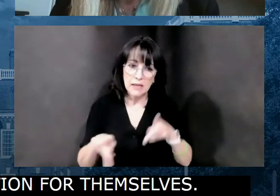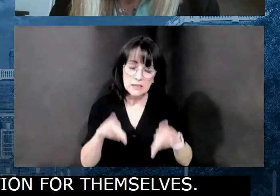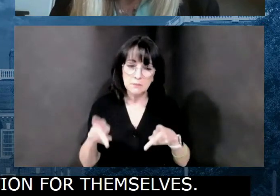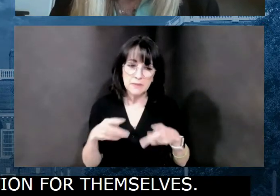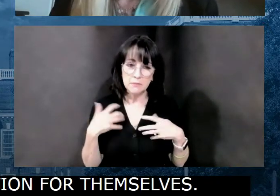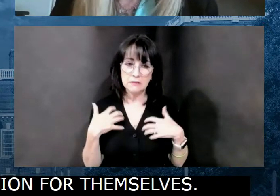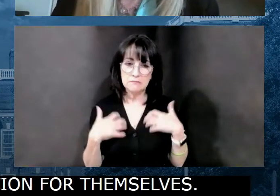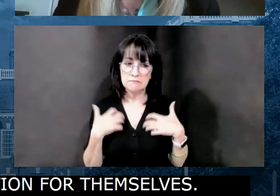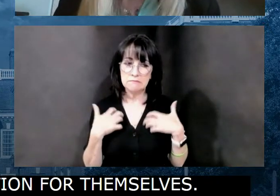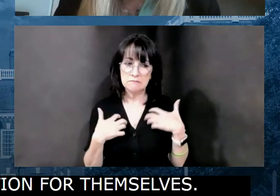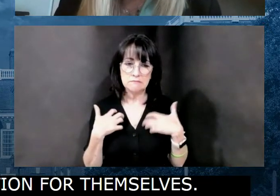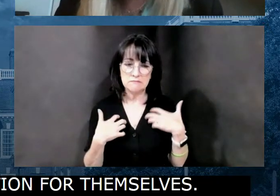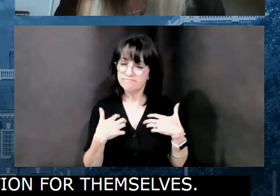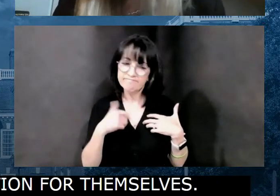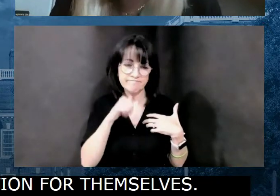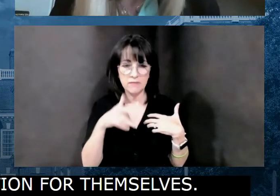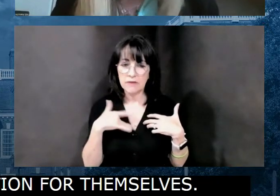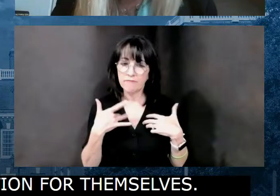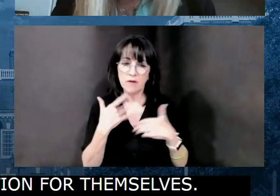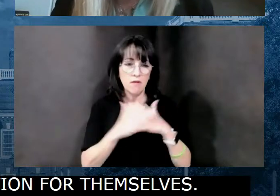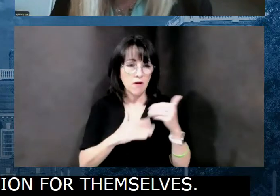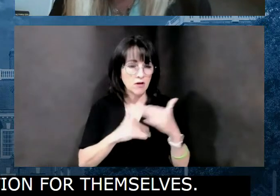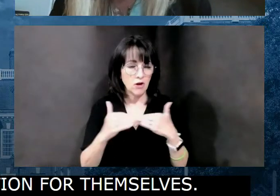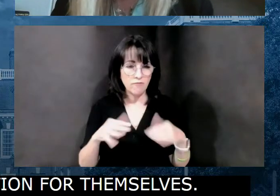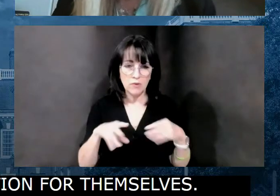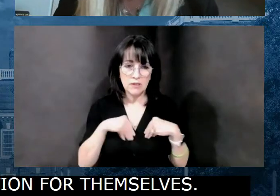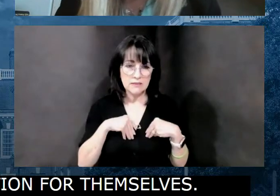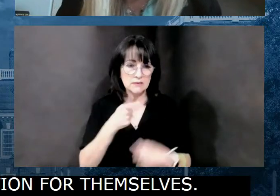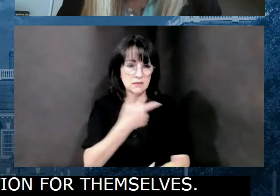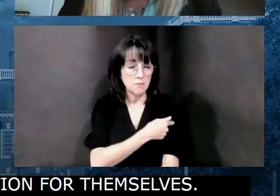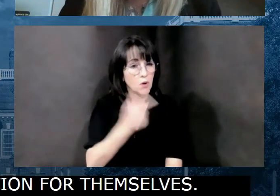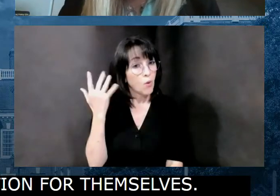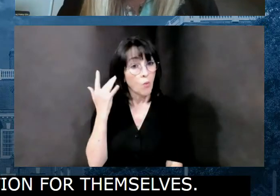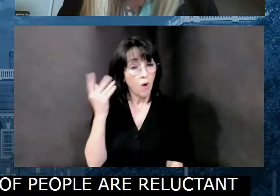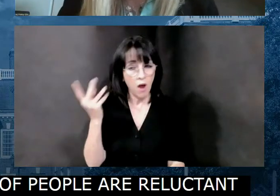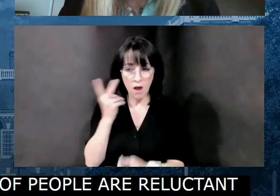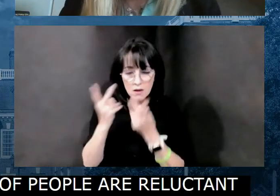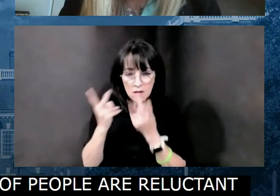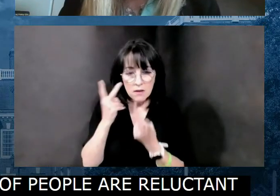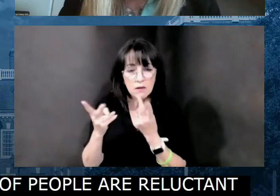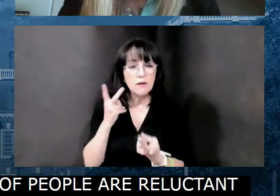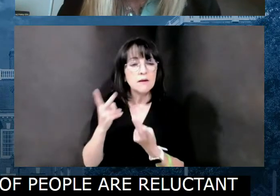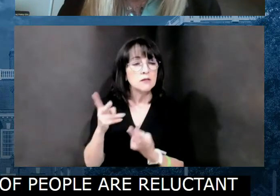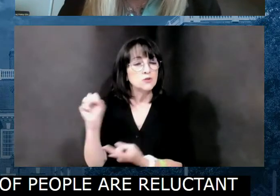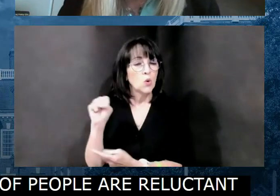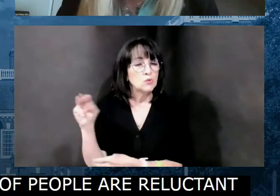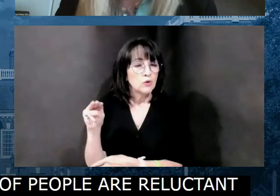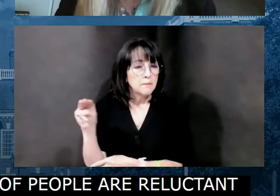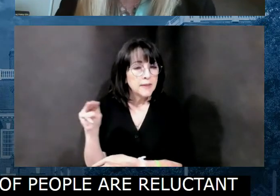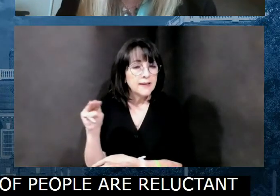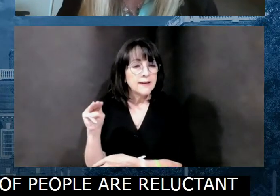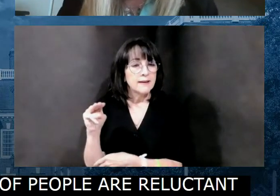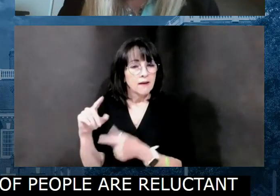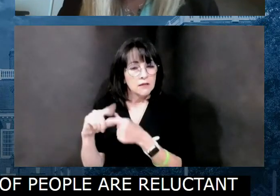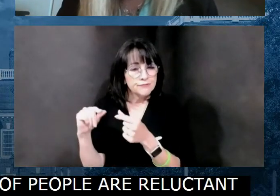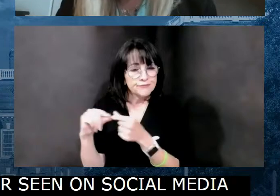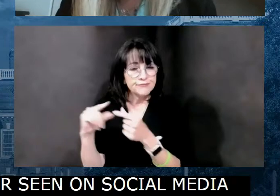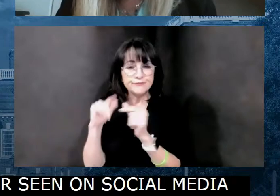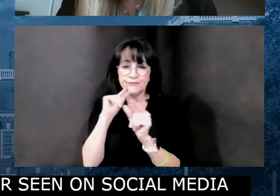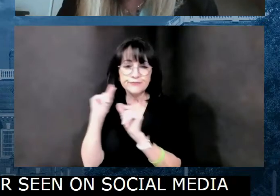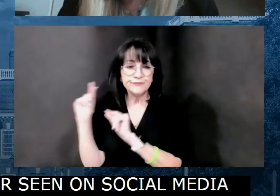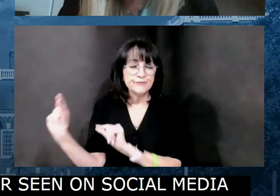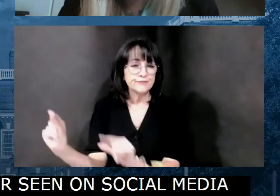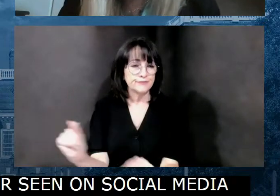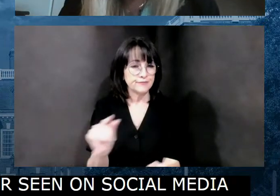heard or seen on social media often. And so I wanted to share some of the myths or concerns we've heard about